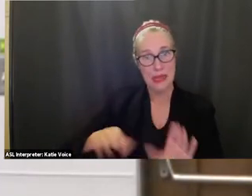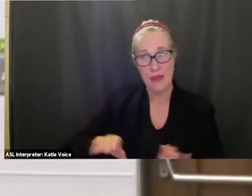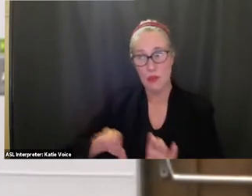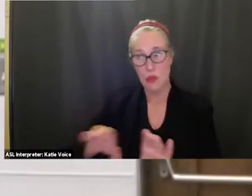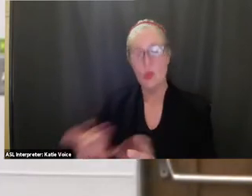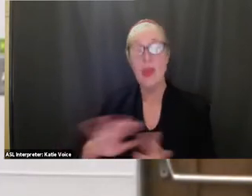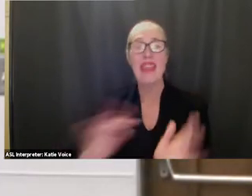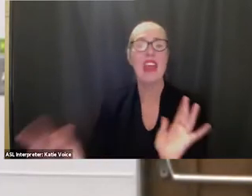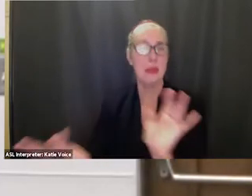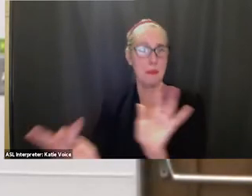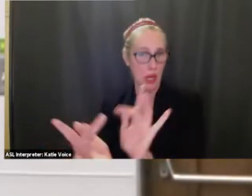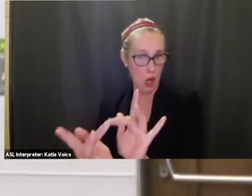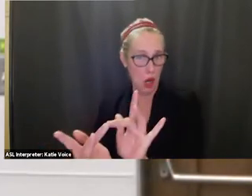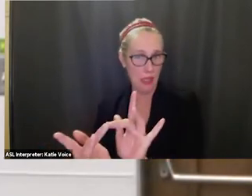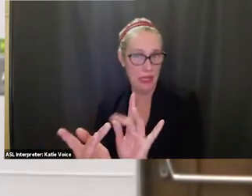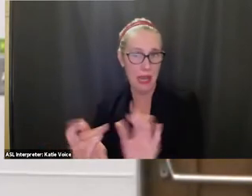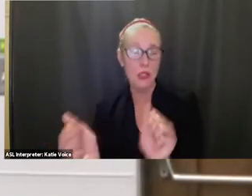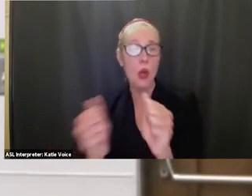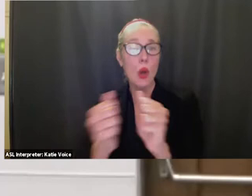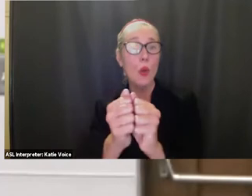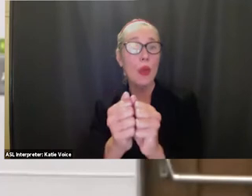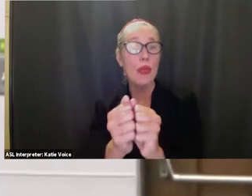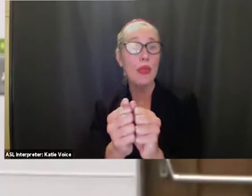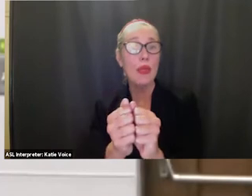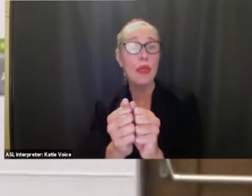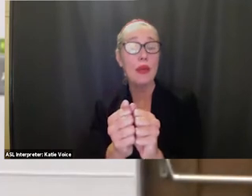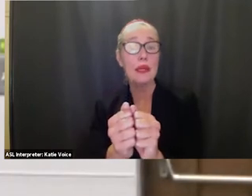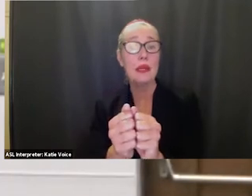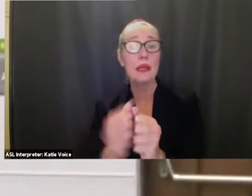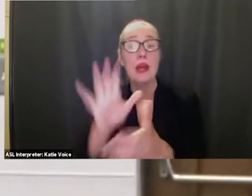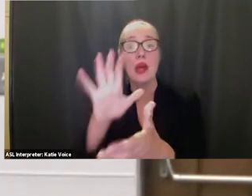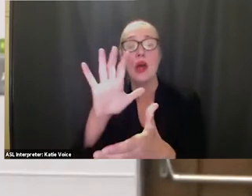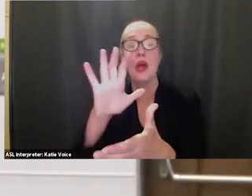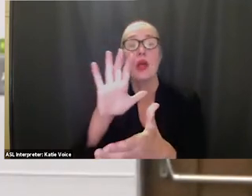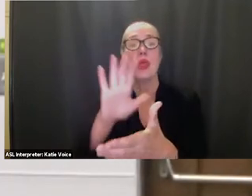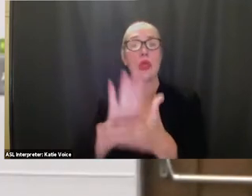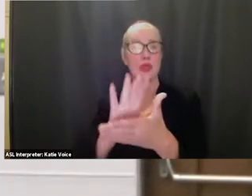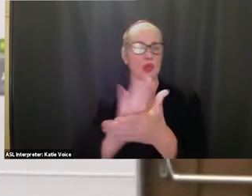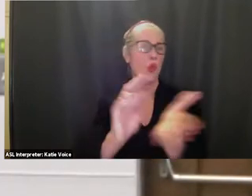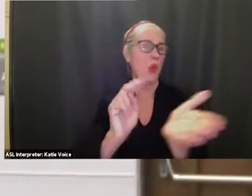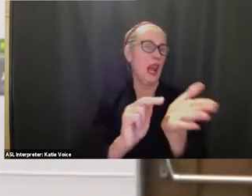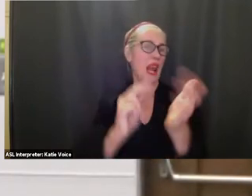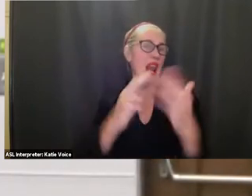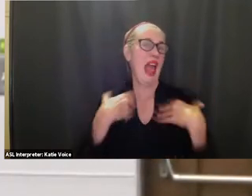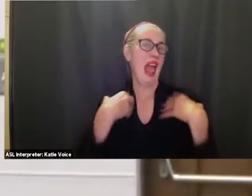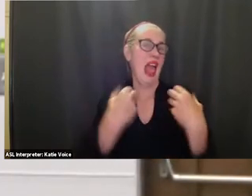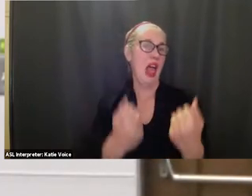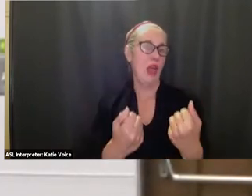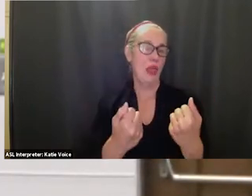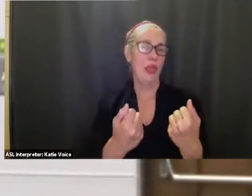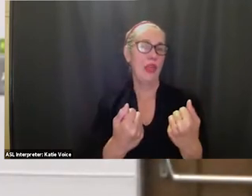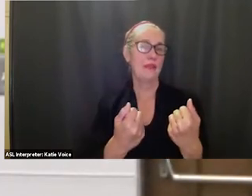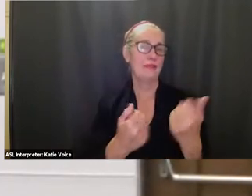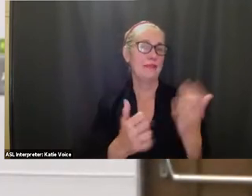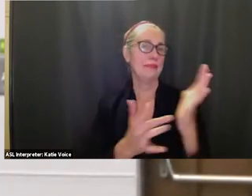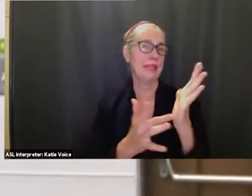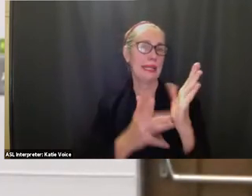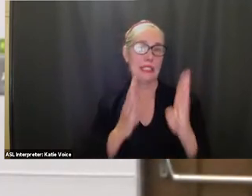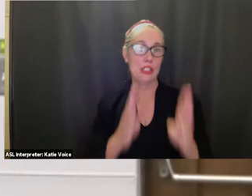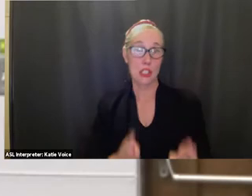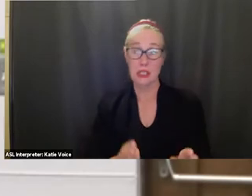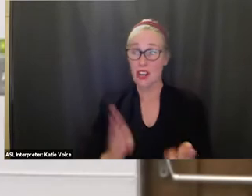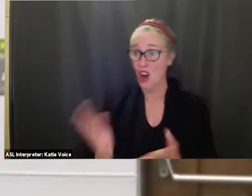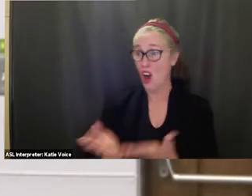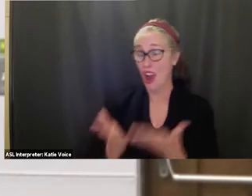um making contact with the school health tech or nurse etc and then can they are they offered a